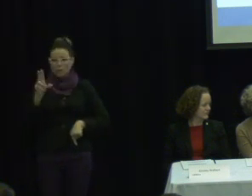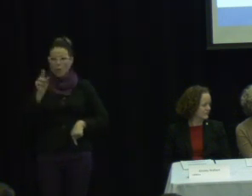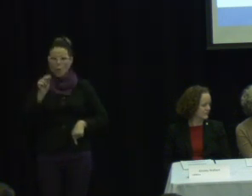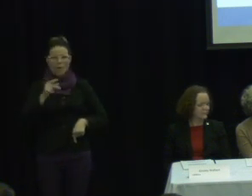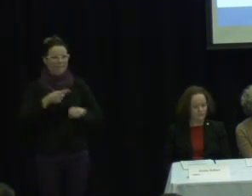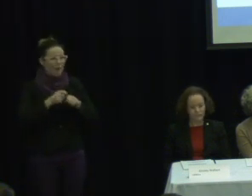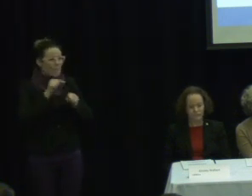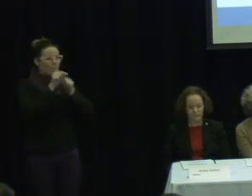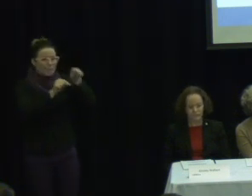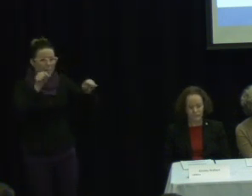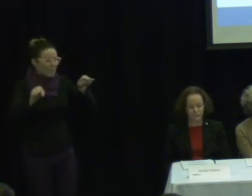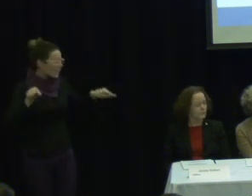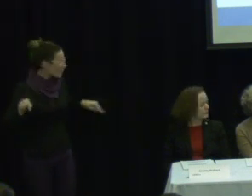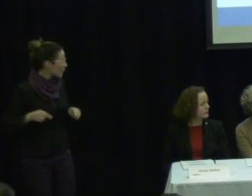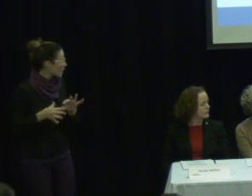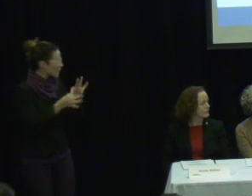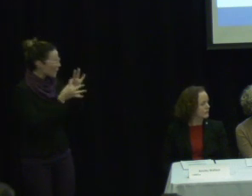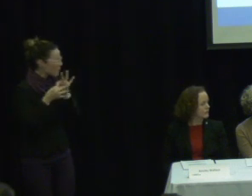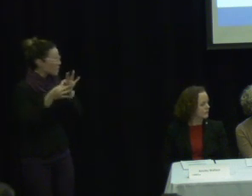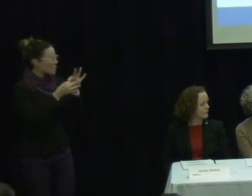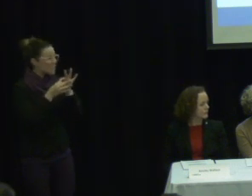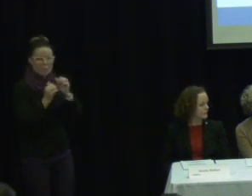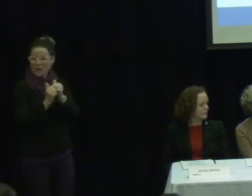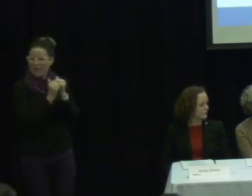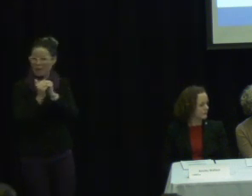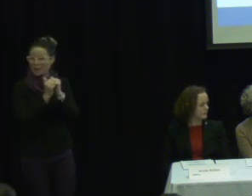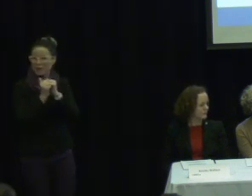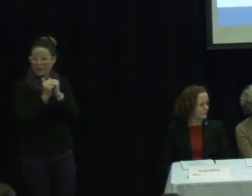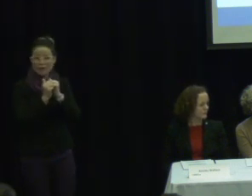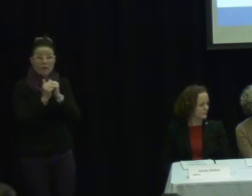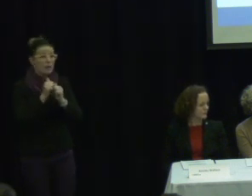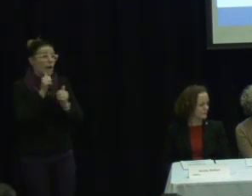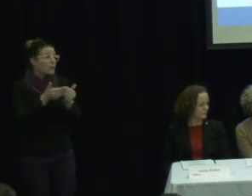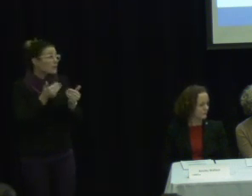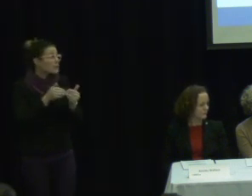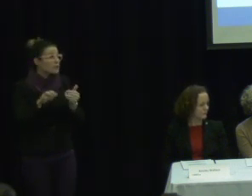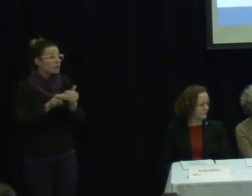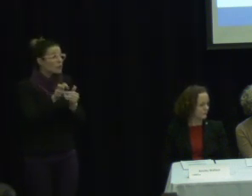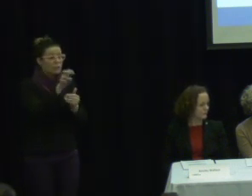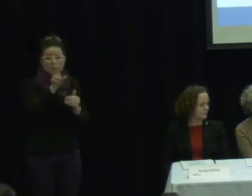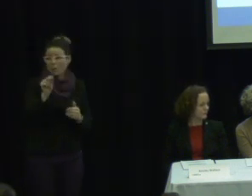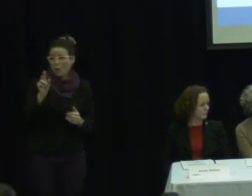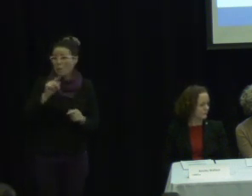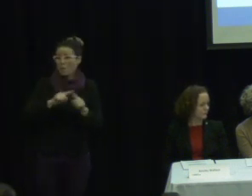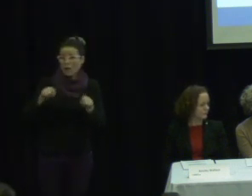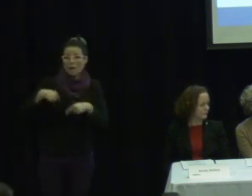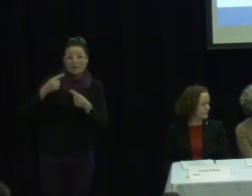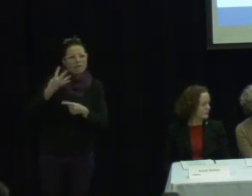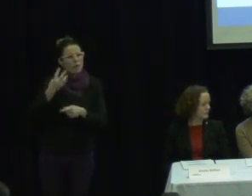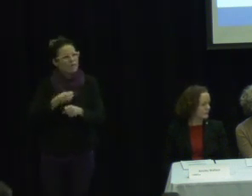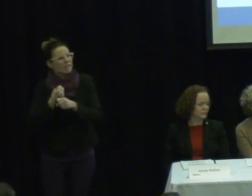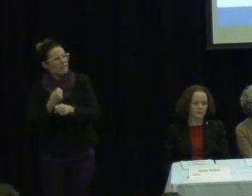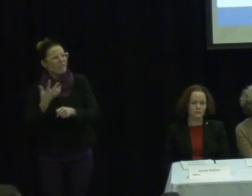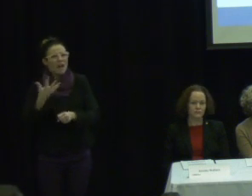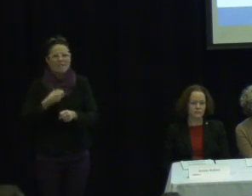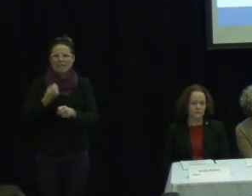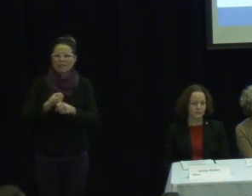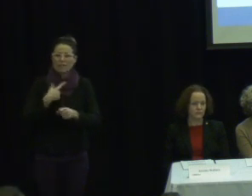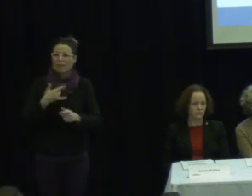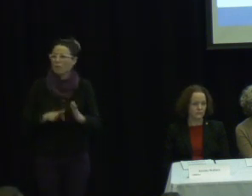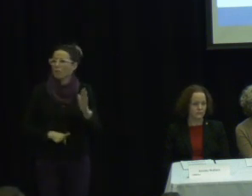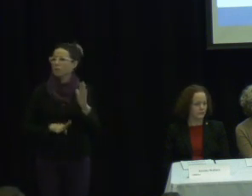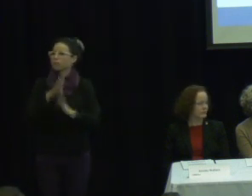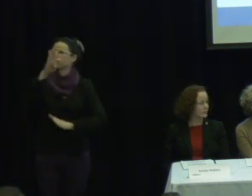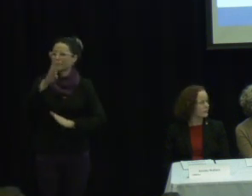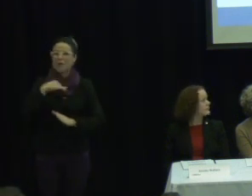hard journey, but it's actually the last 4 or 5 years really brought us to a whole new place. And so I can share some of that with you. So the other thing I want